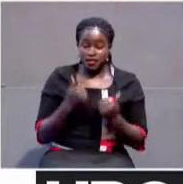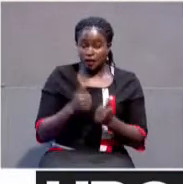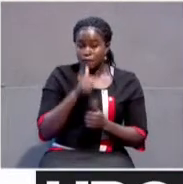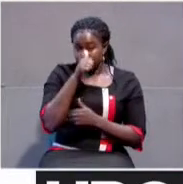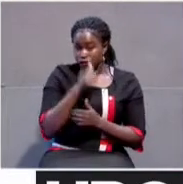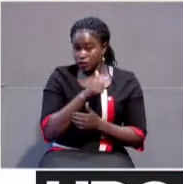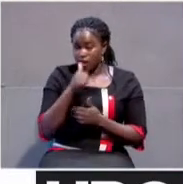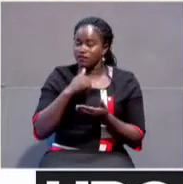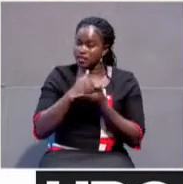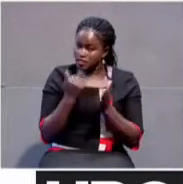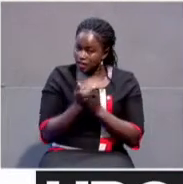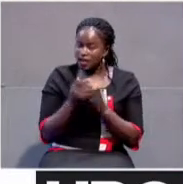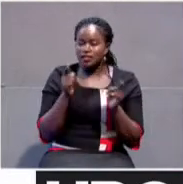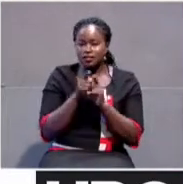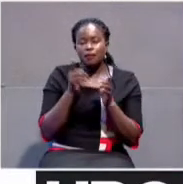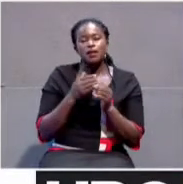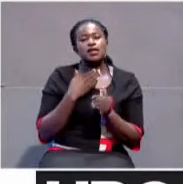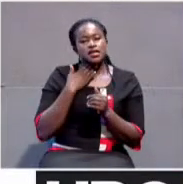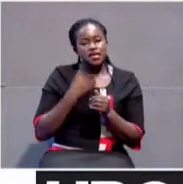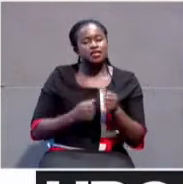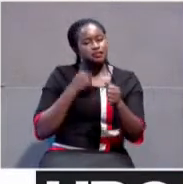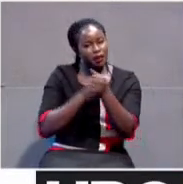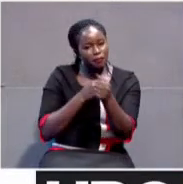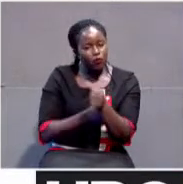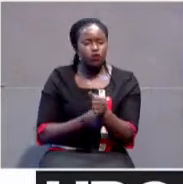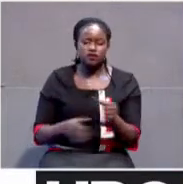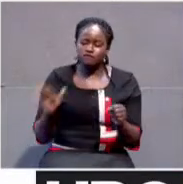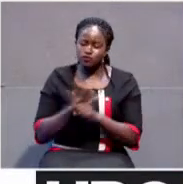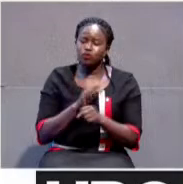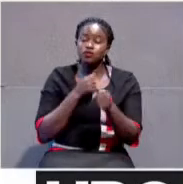sector needs overall support,